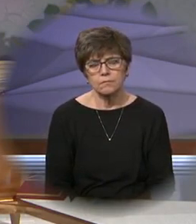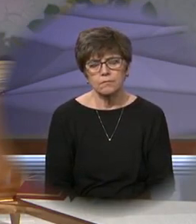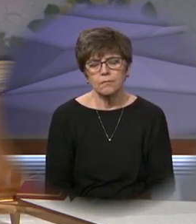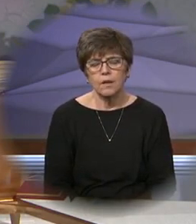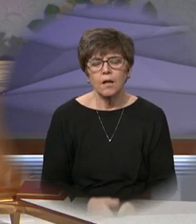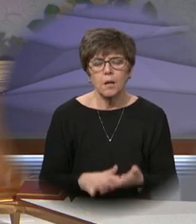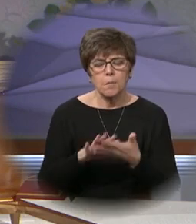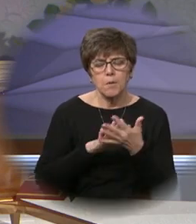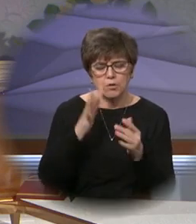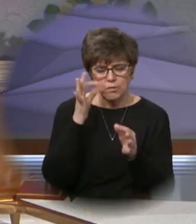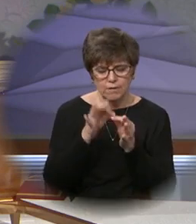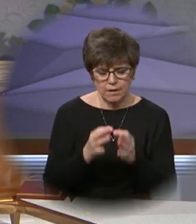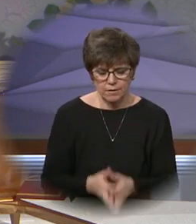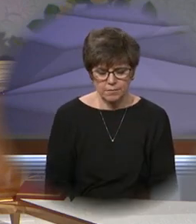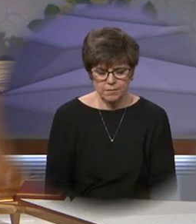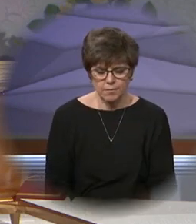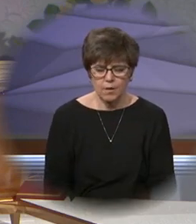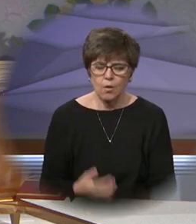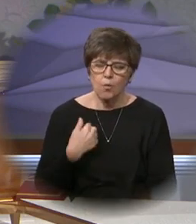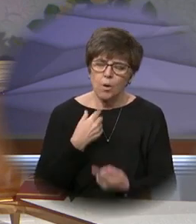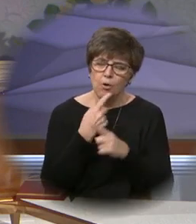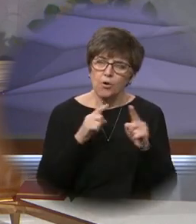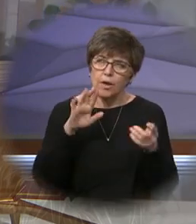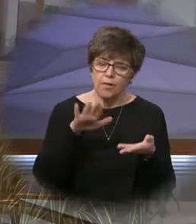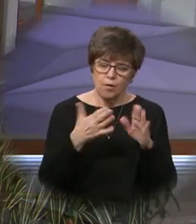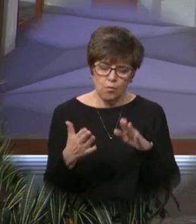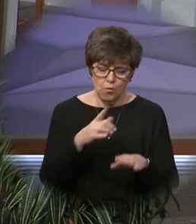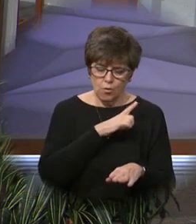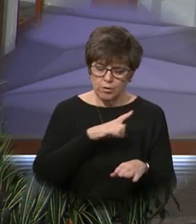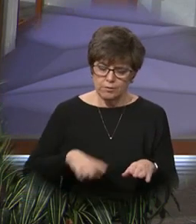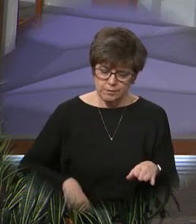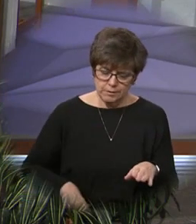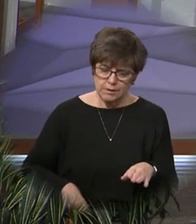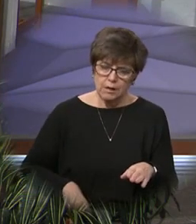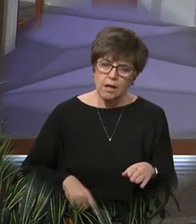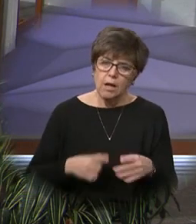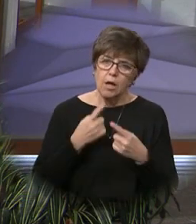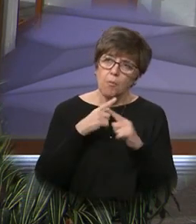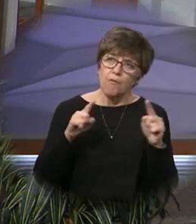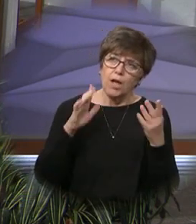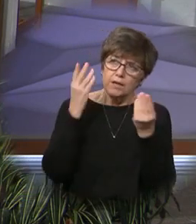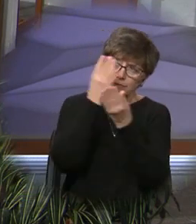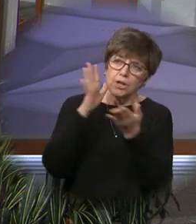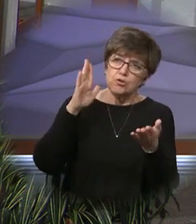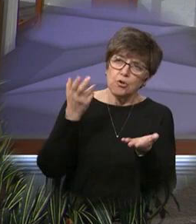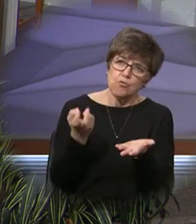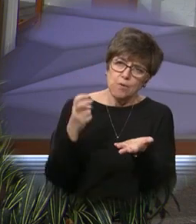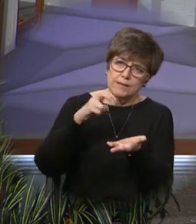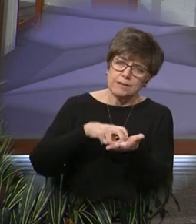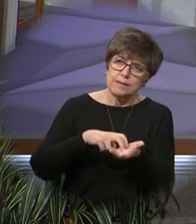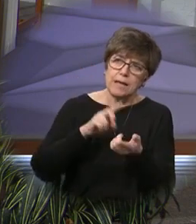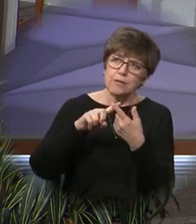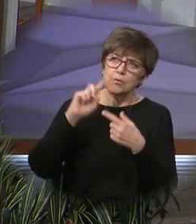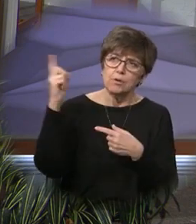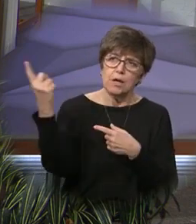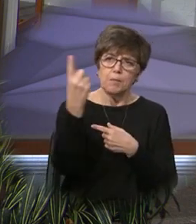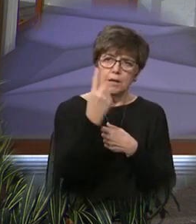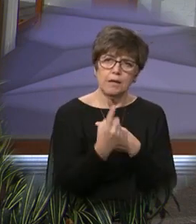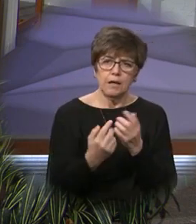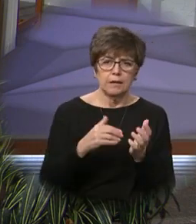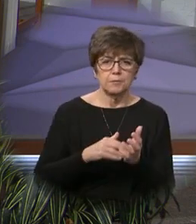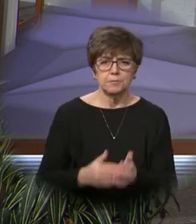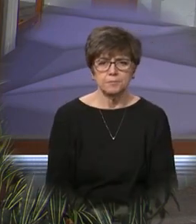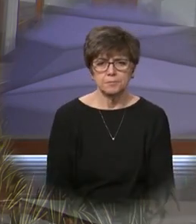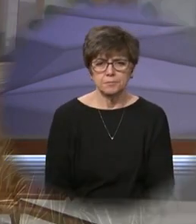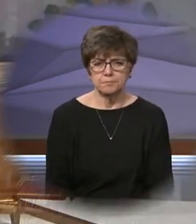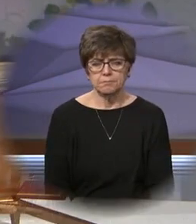A mystery of faith. We proclaim your death, O Lord, and profess your resurrection until you come